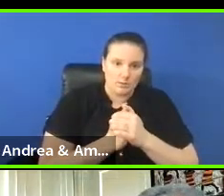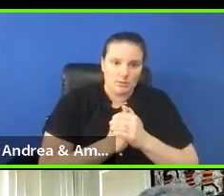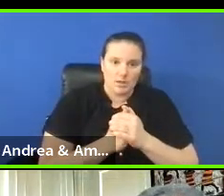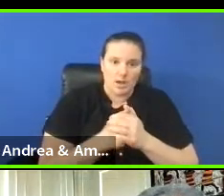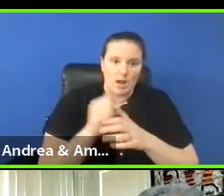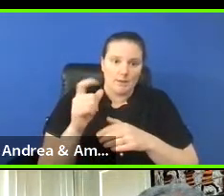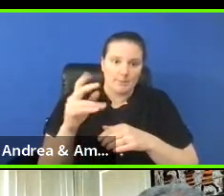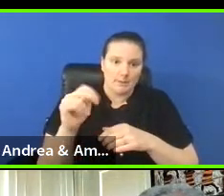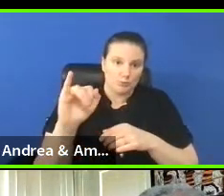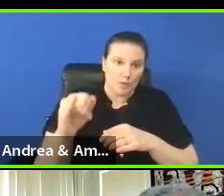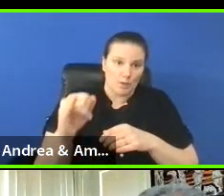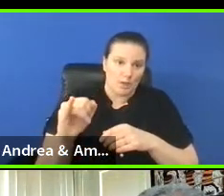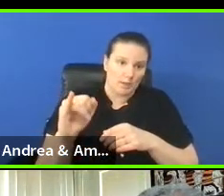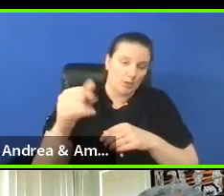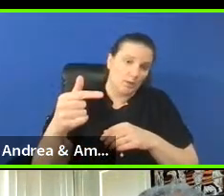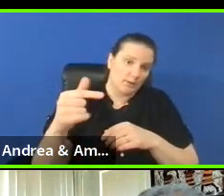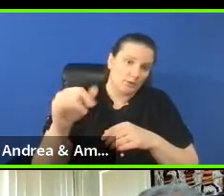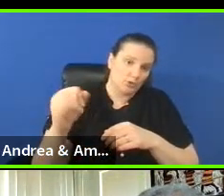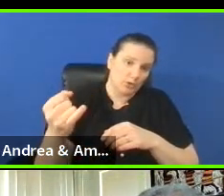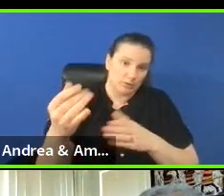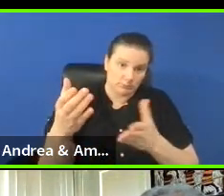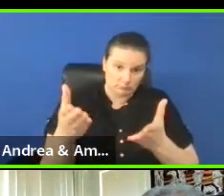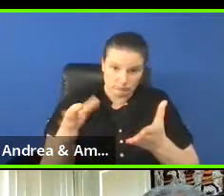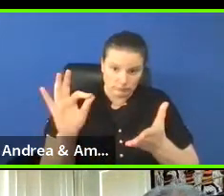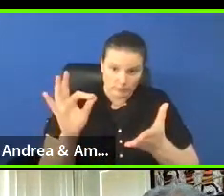administrator, Greg Johnson, for final comments.